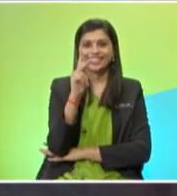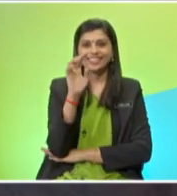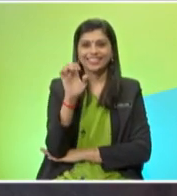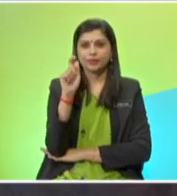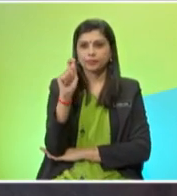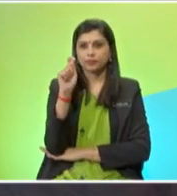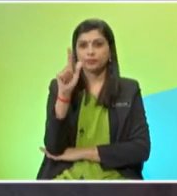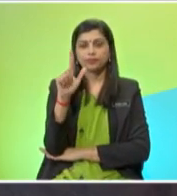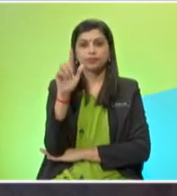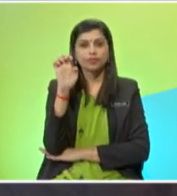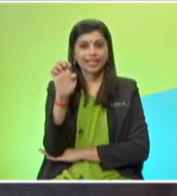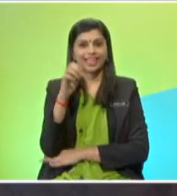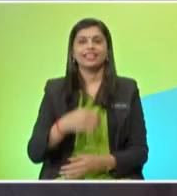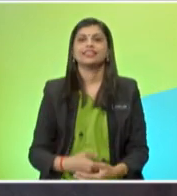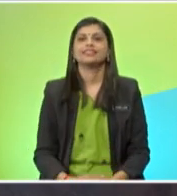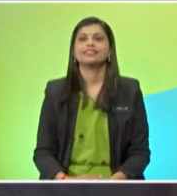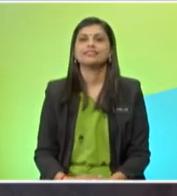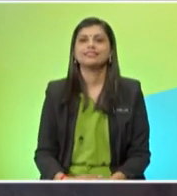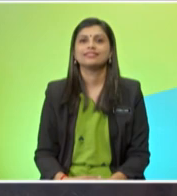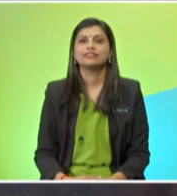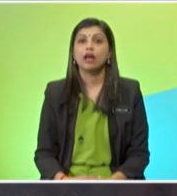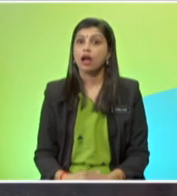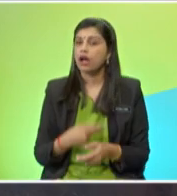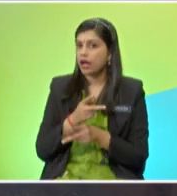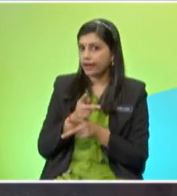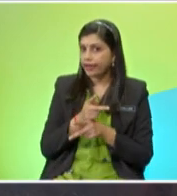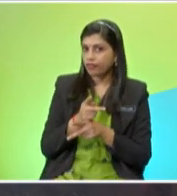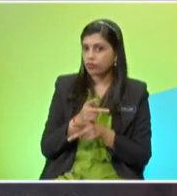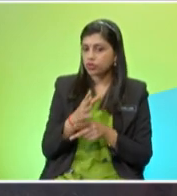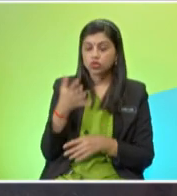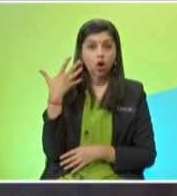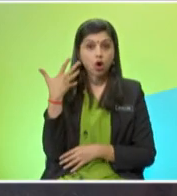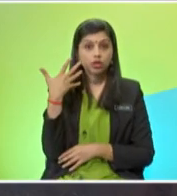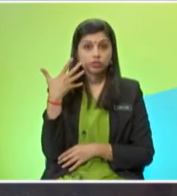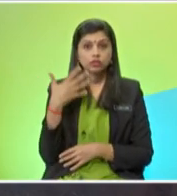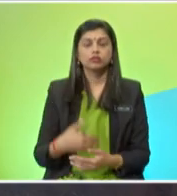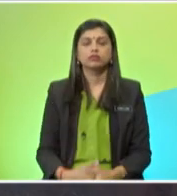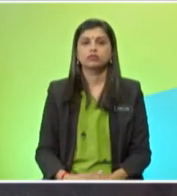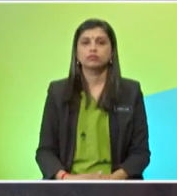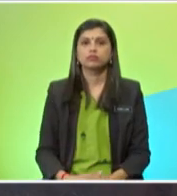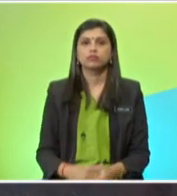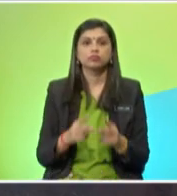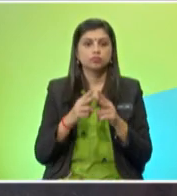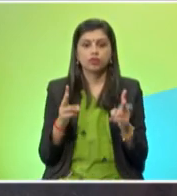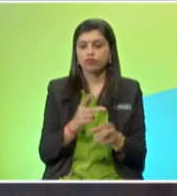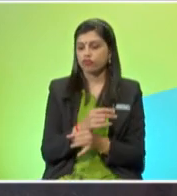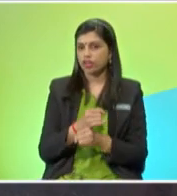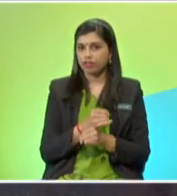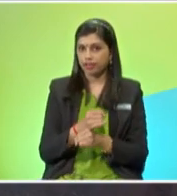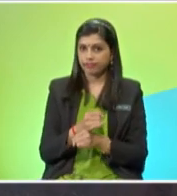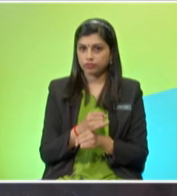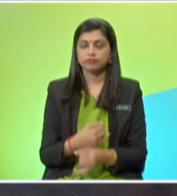Hanif. It's a kettle. And friends at home, be careful. Kettles can be hot. Yes, you have to be very careful when you handle a